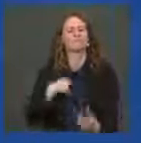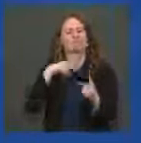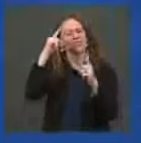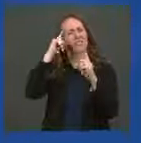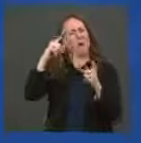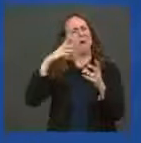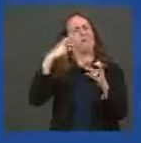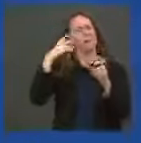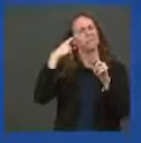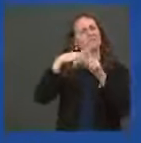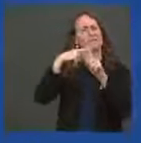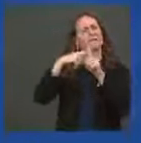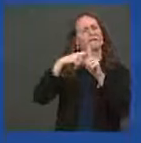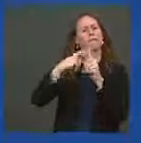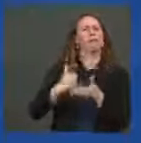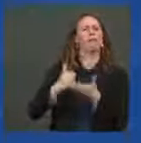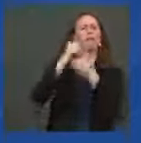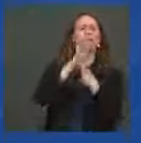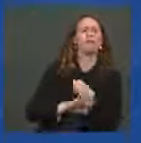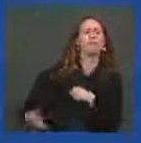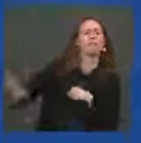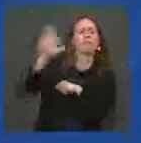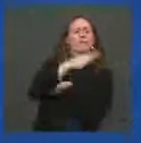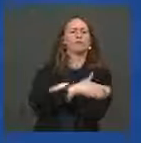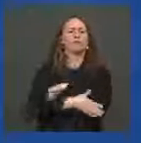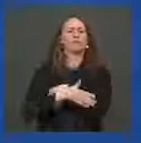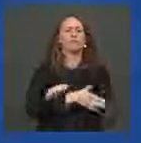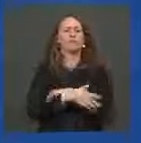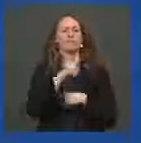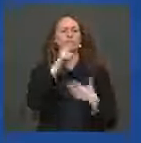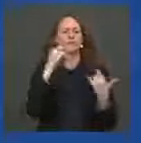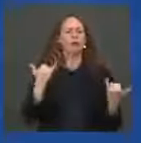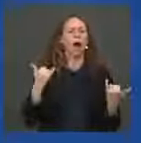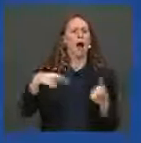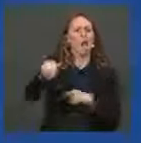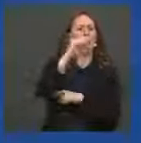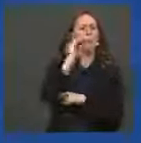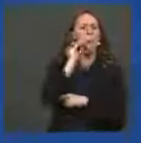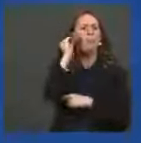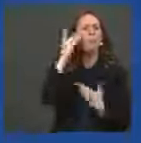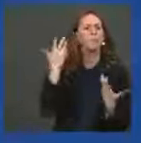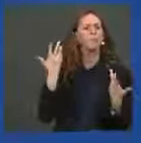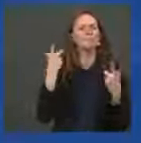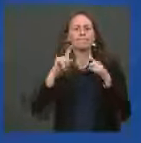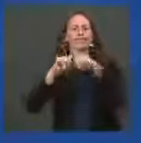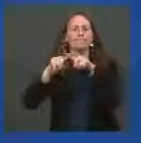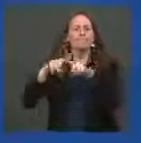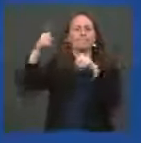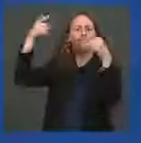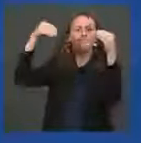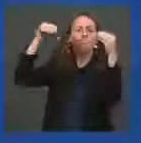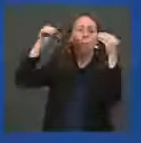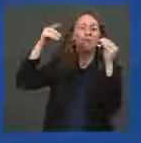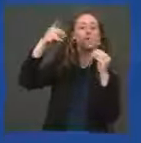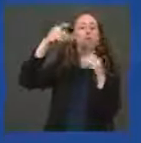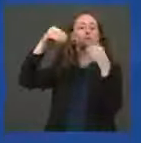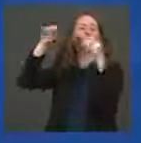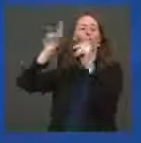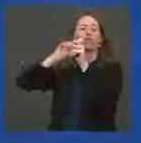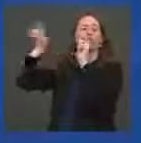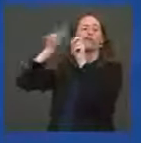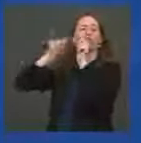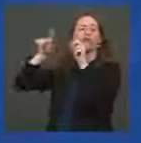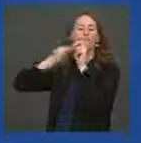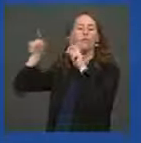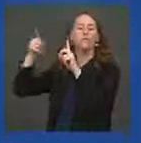by all of you at home, we need major retailers who ordered the goods and the freight movers who take the goods from the